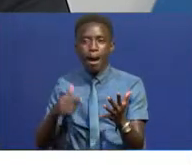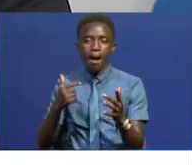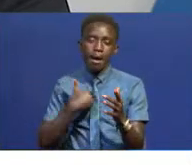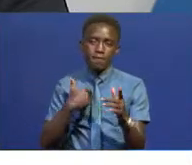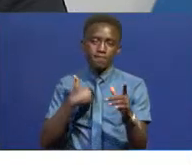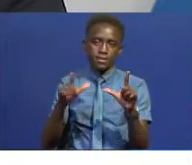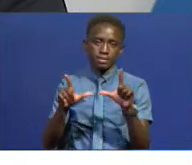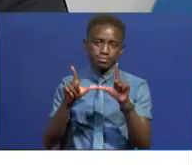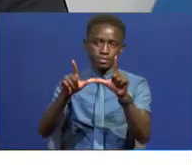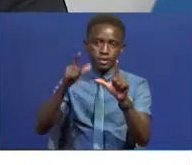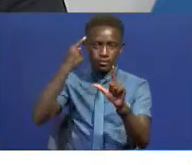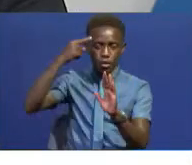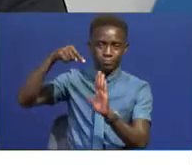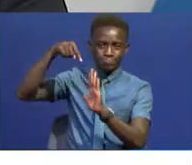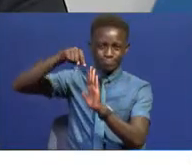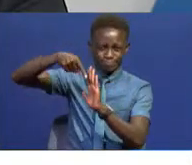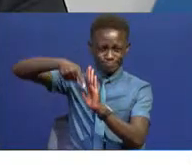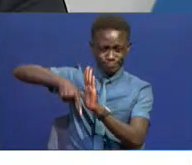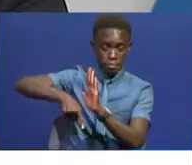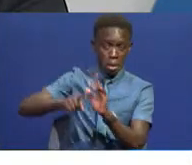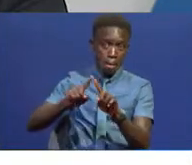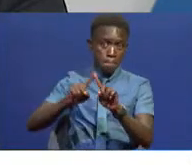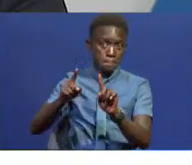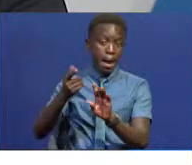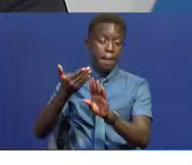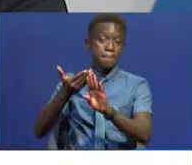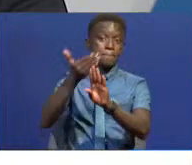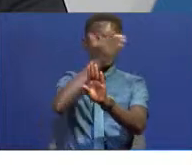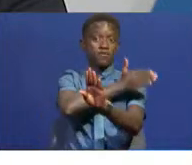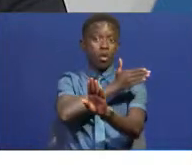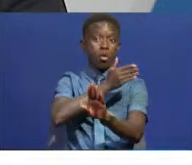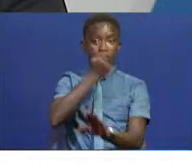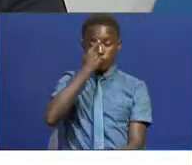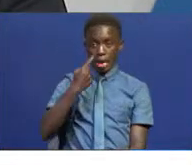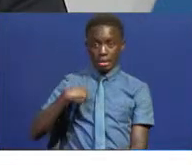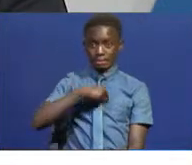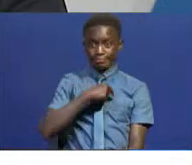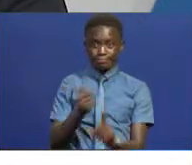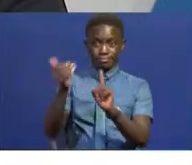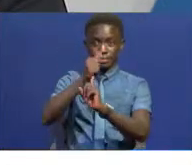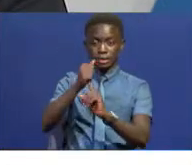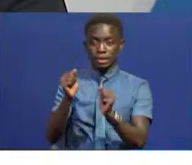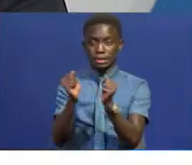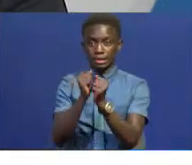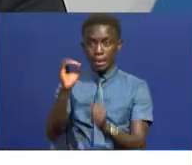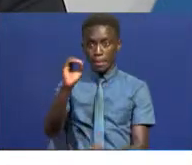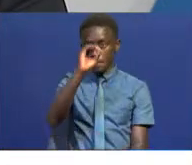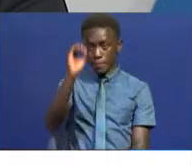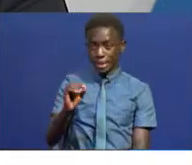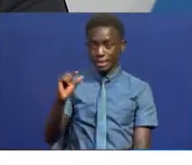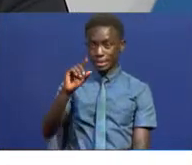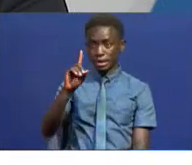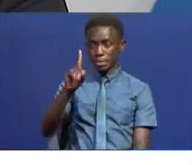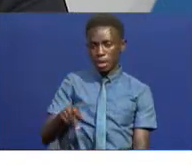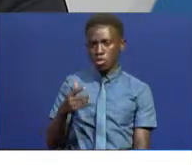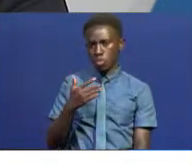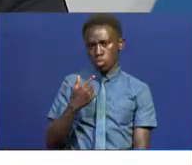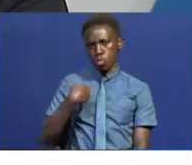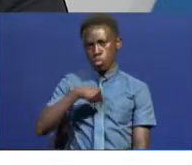then, for us to achieve the 10% GDP that we aspire,